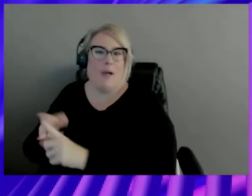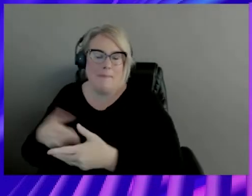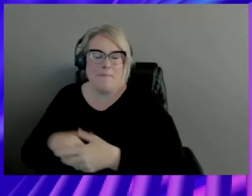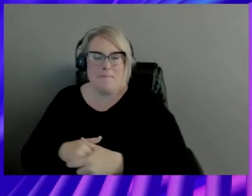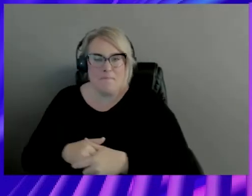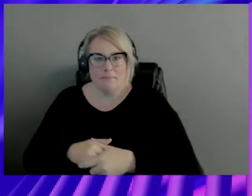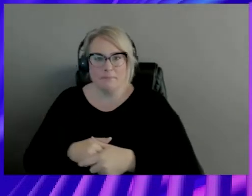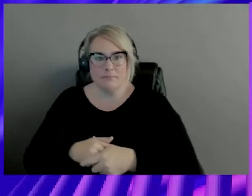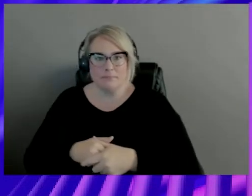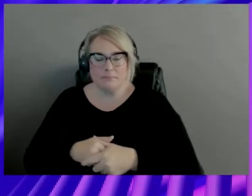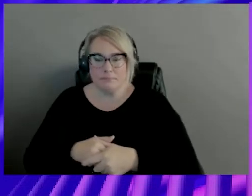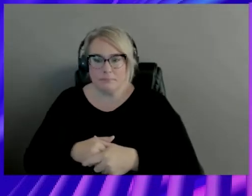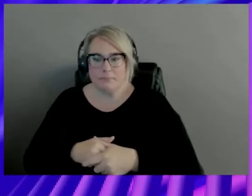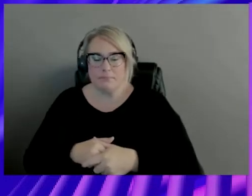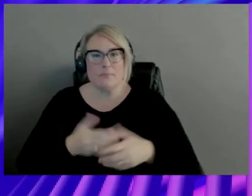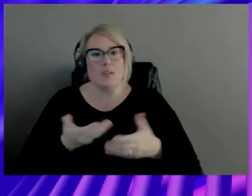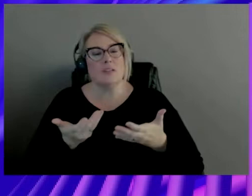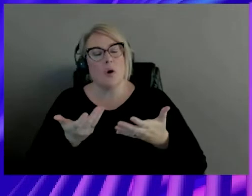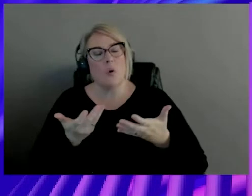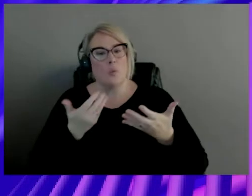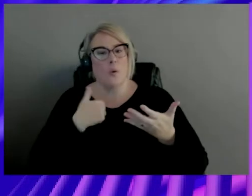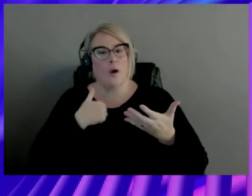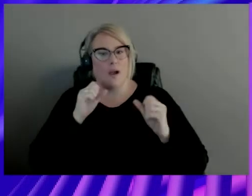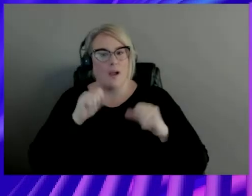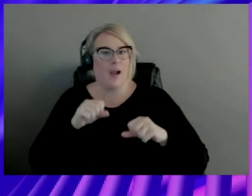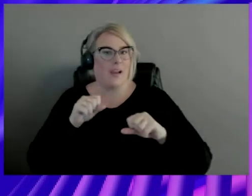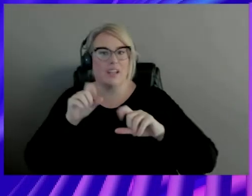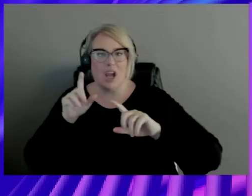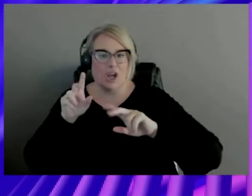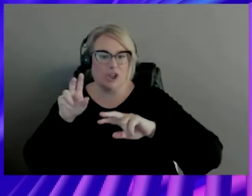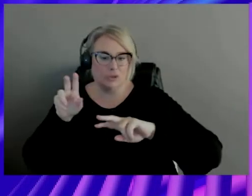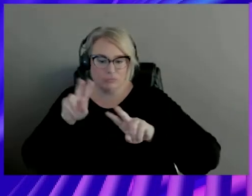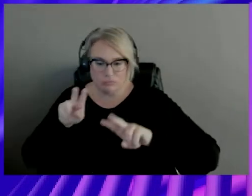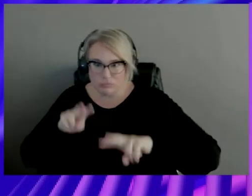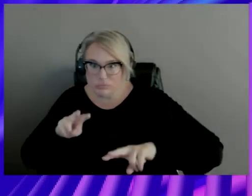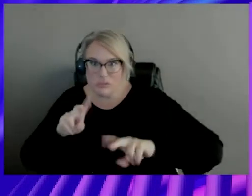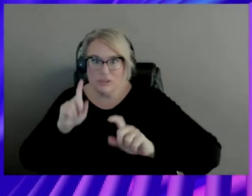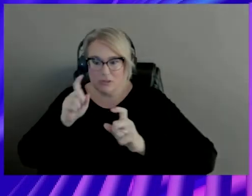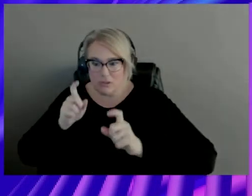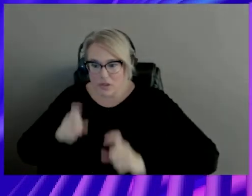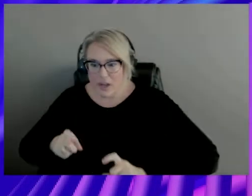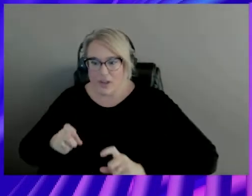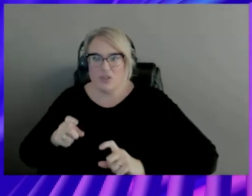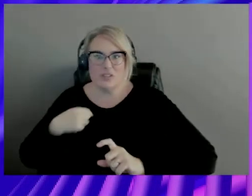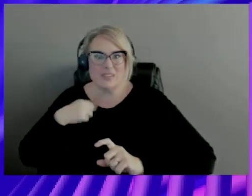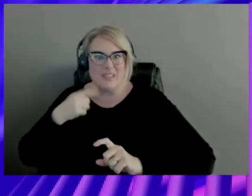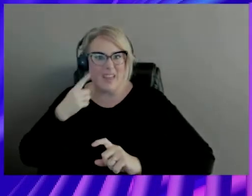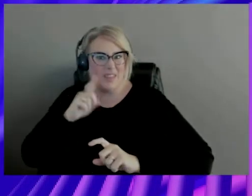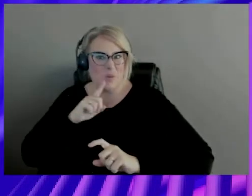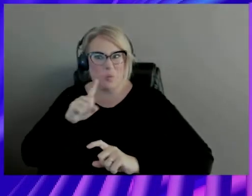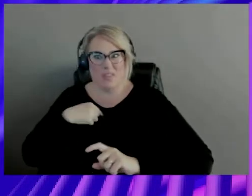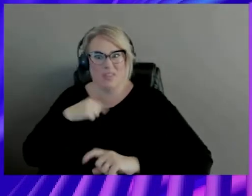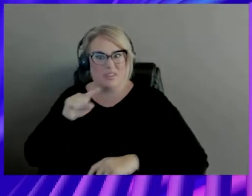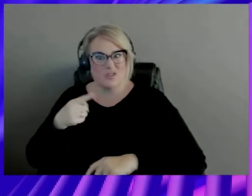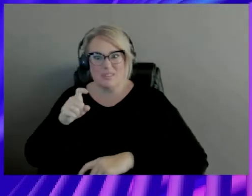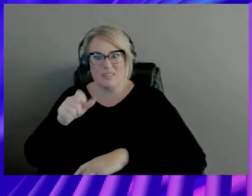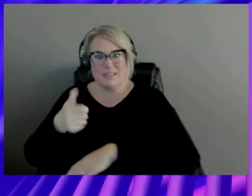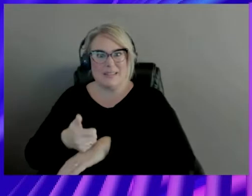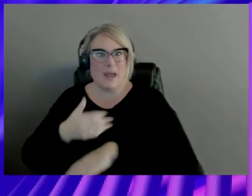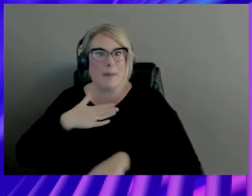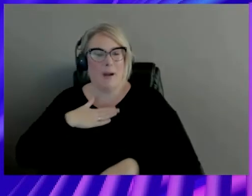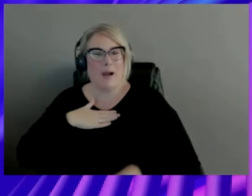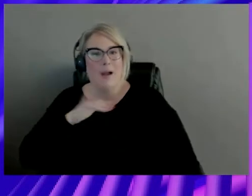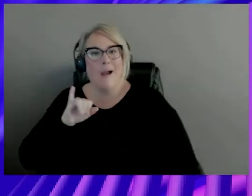So again, I could go through here, make some settings. I think the only one I really need to do is probably set my IAM